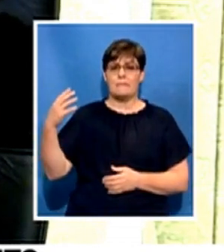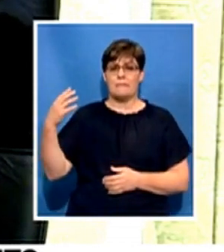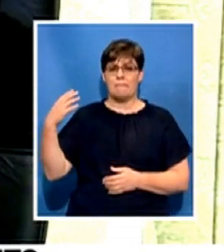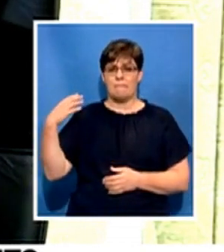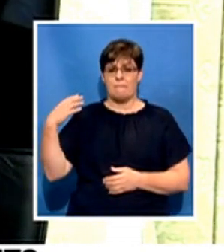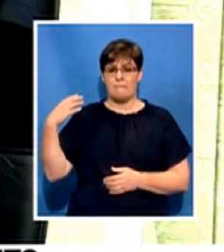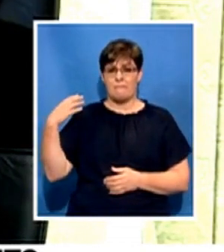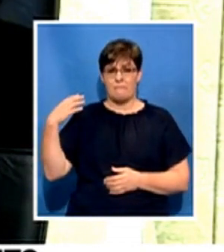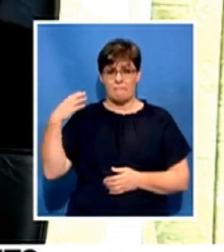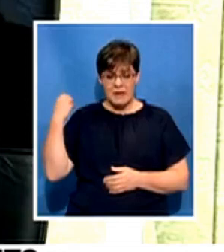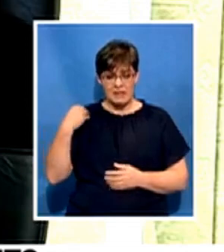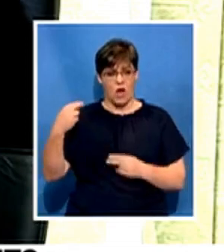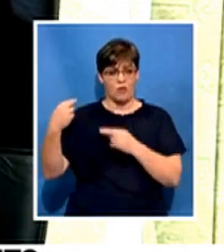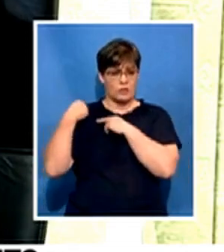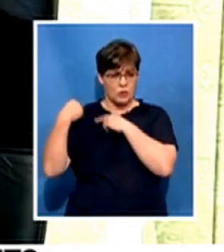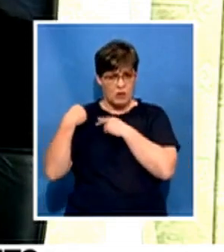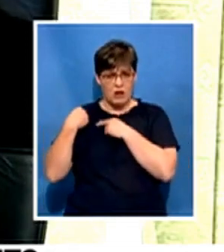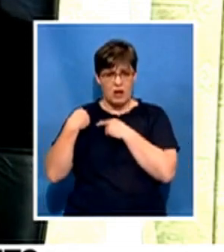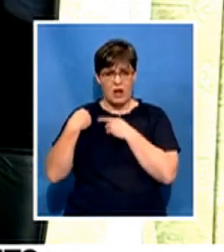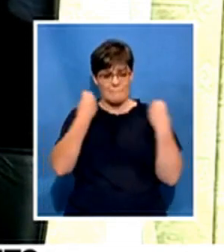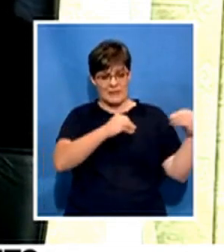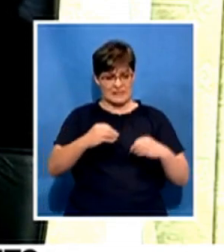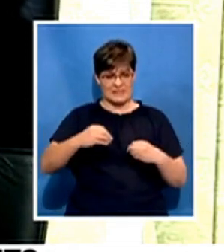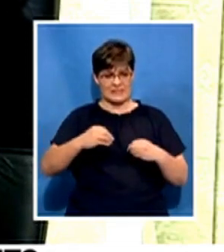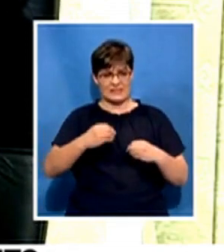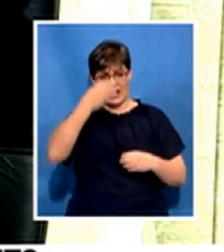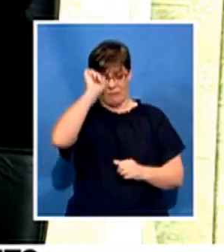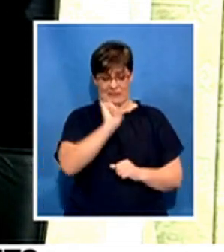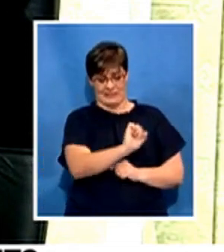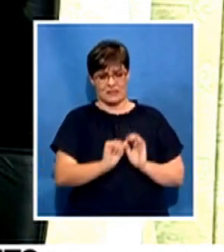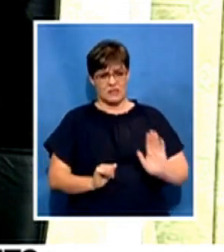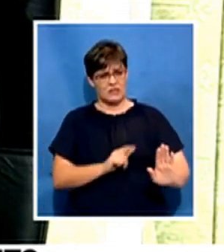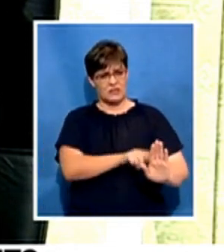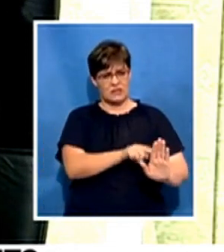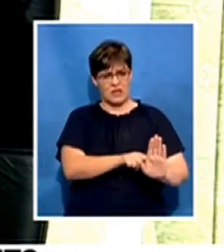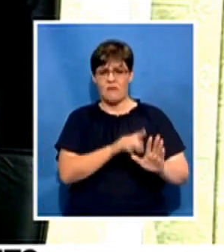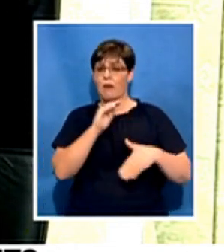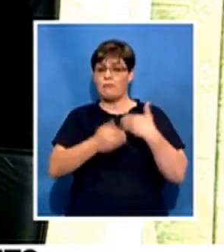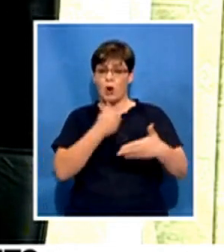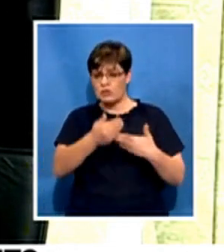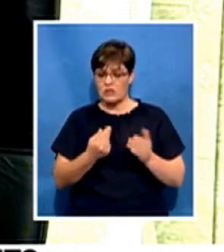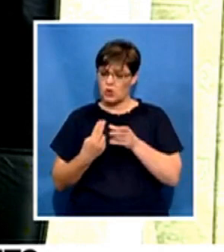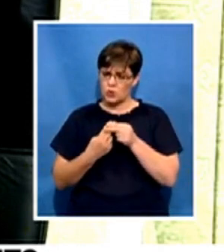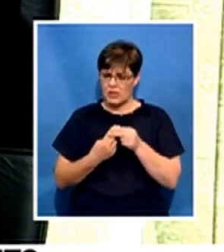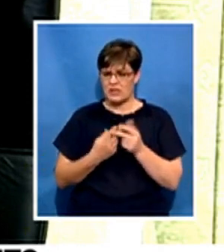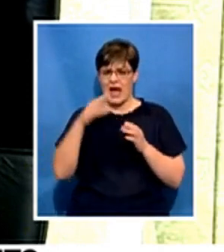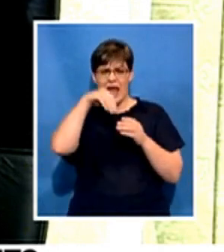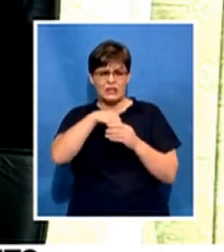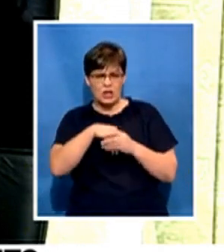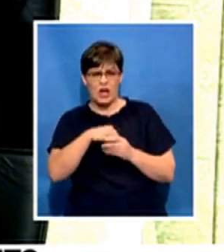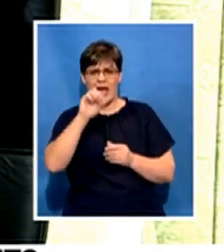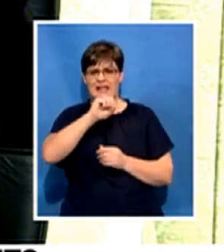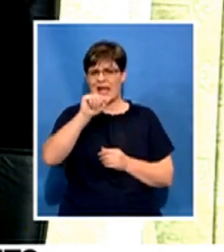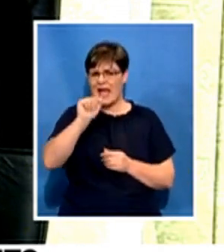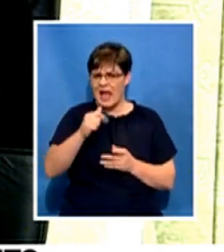state-owned entities, if there is a process with the unions internally at SAA and all other processes that must be